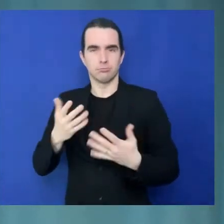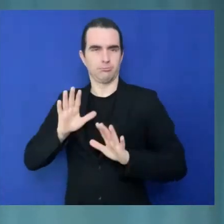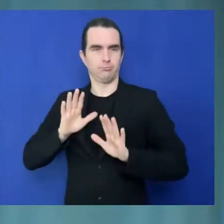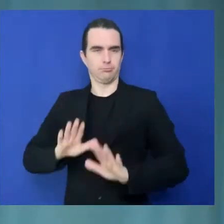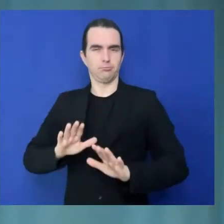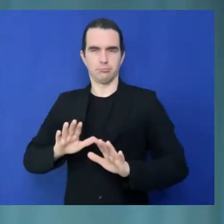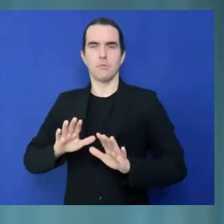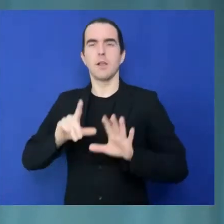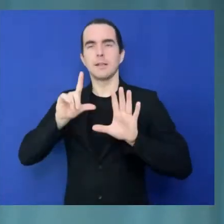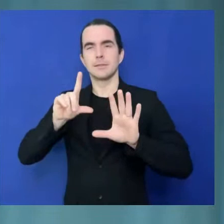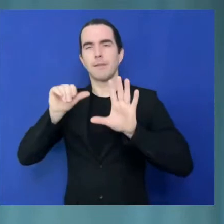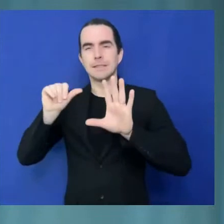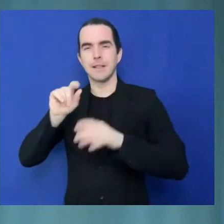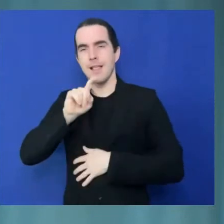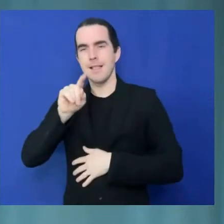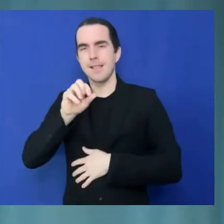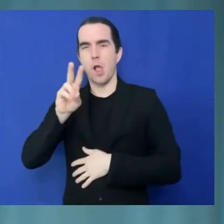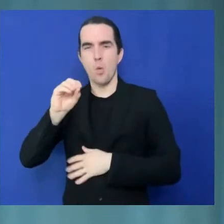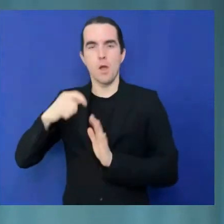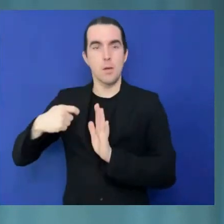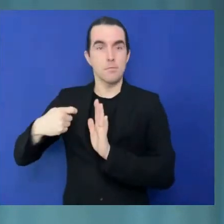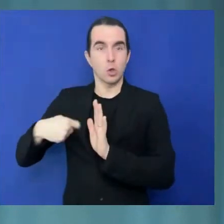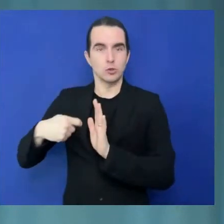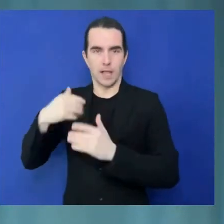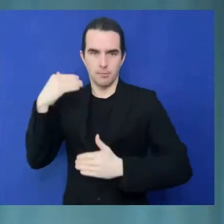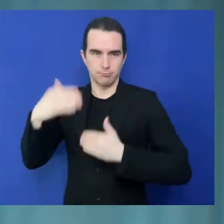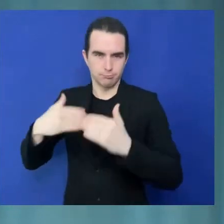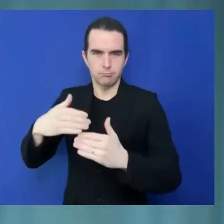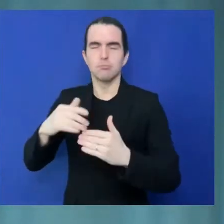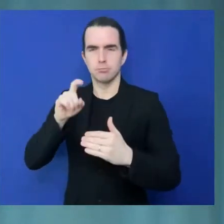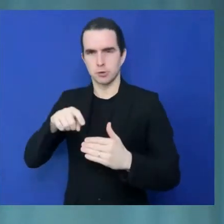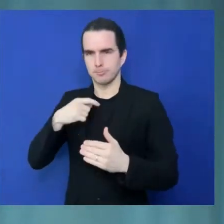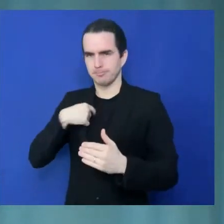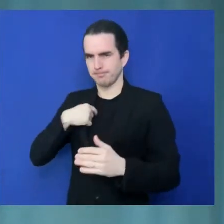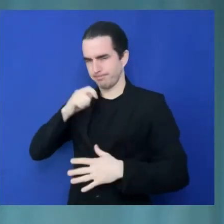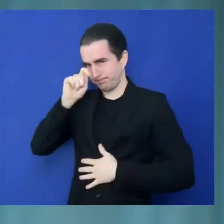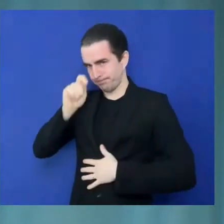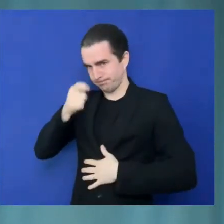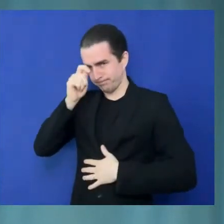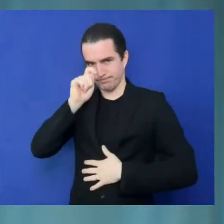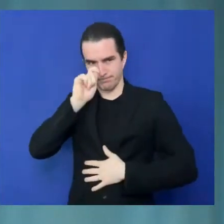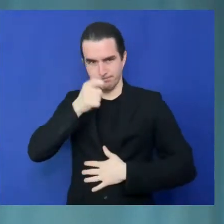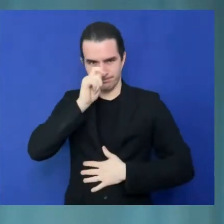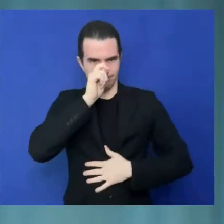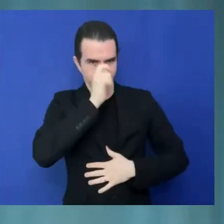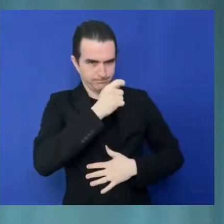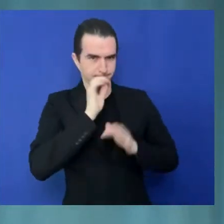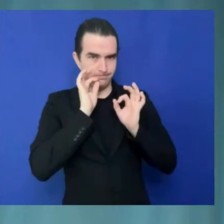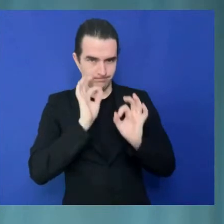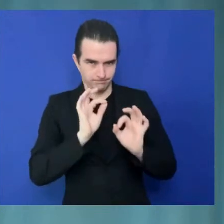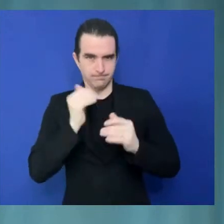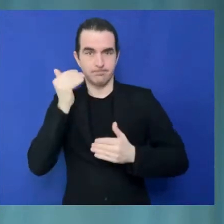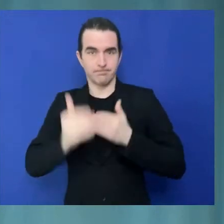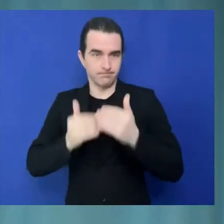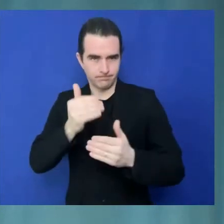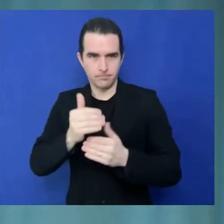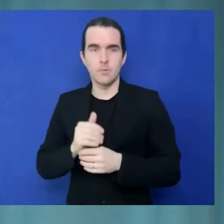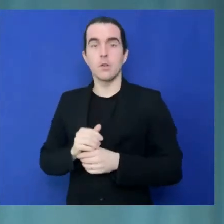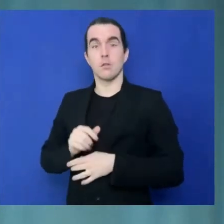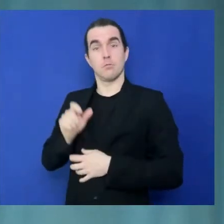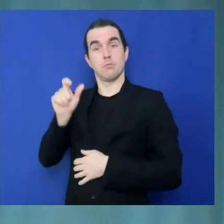vital fields such as public transport, urban planning, healthcare, workplace adaptation, and even playgrounds and